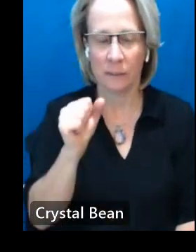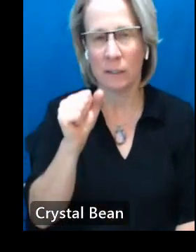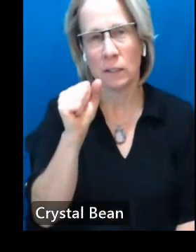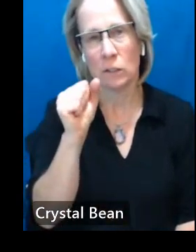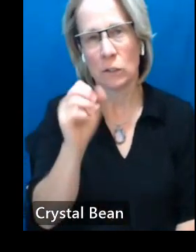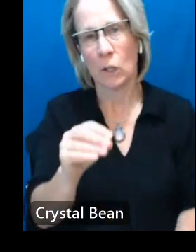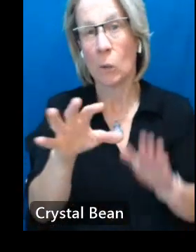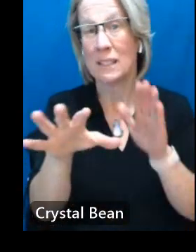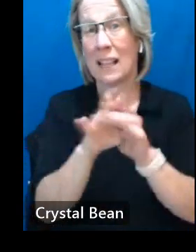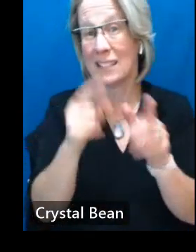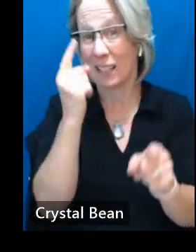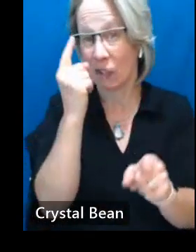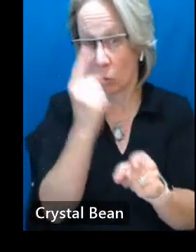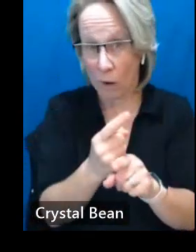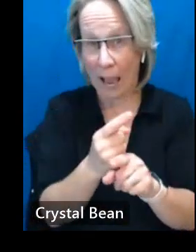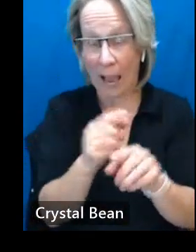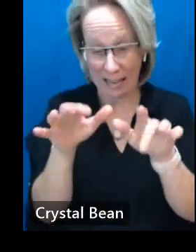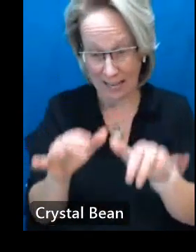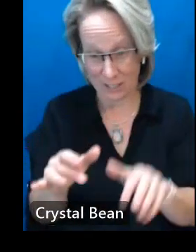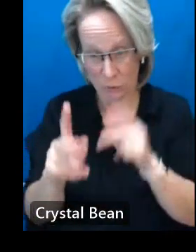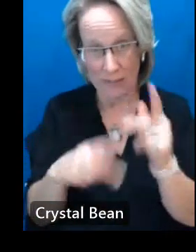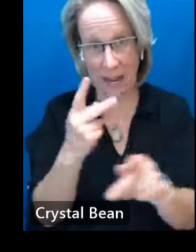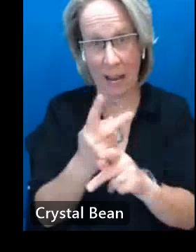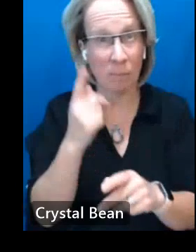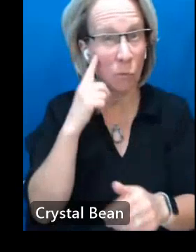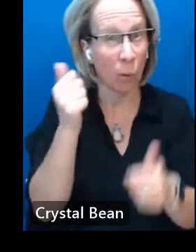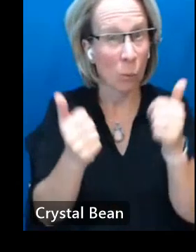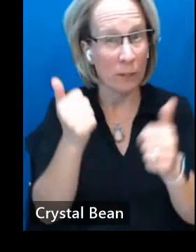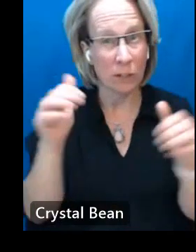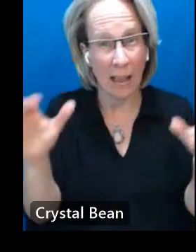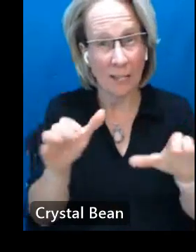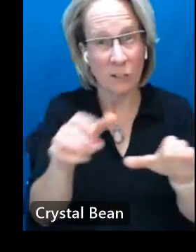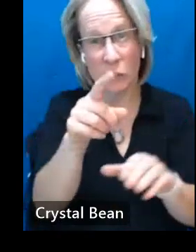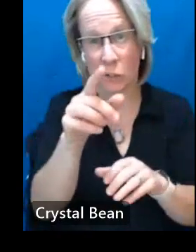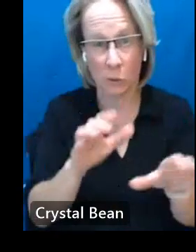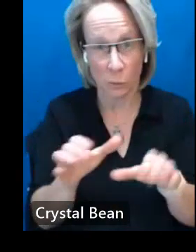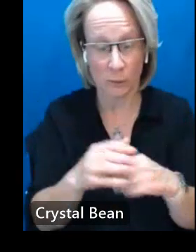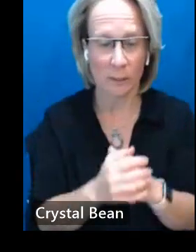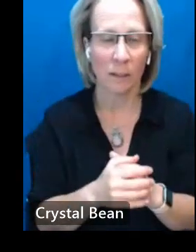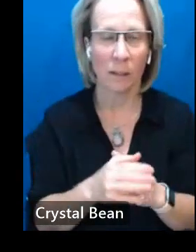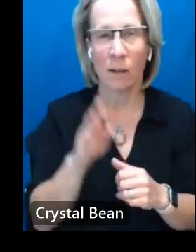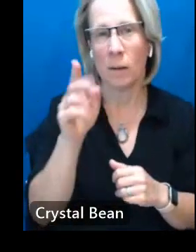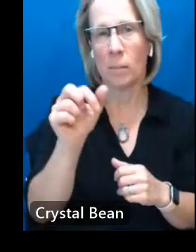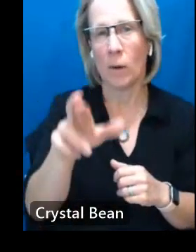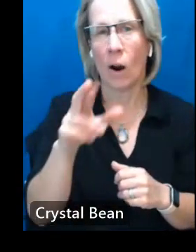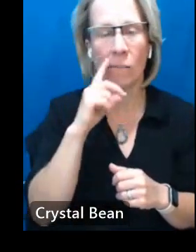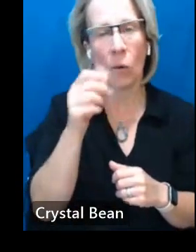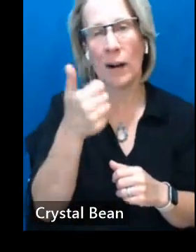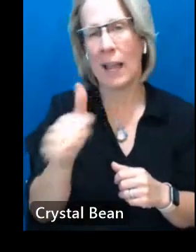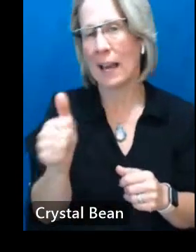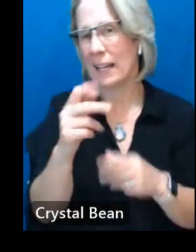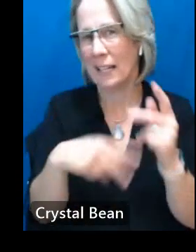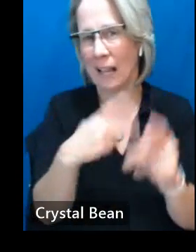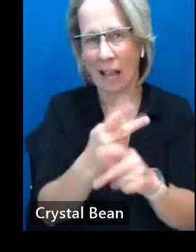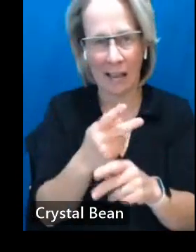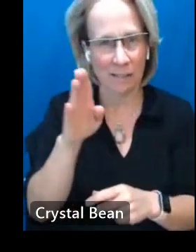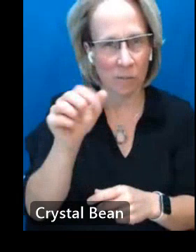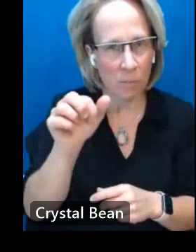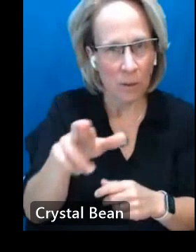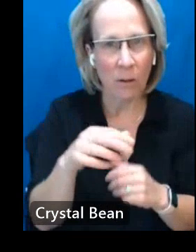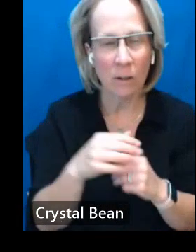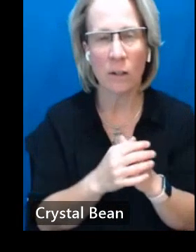for the type of action that you're doing. Okay, so bar for any type of bar. BRF, again, for budget reallocation